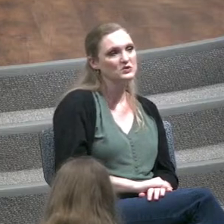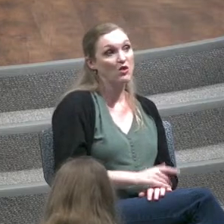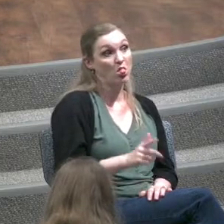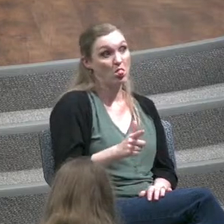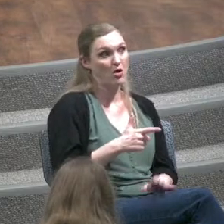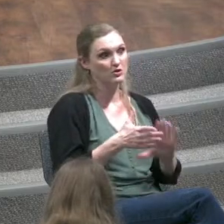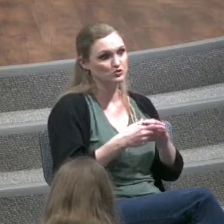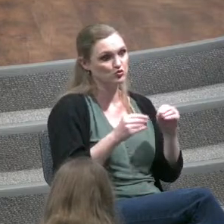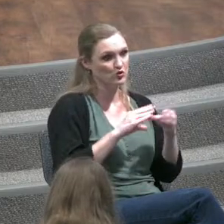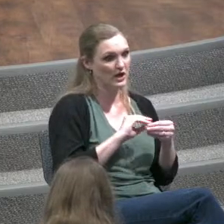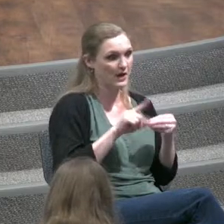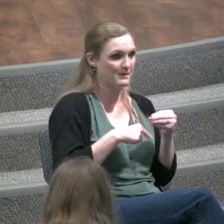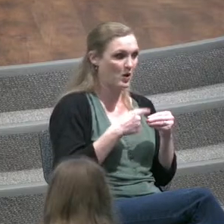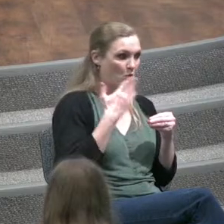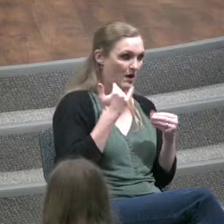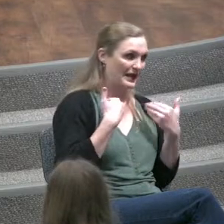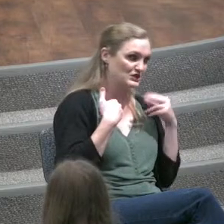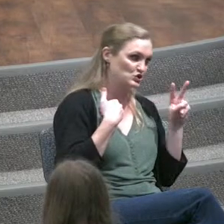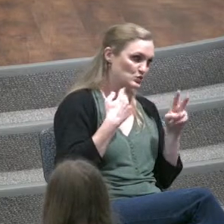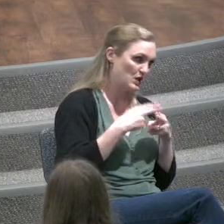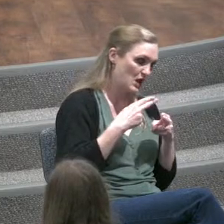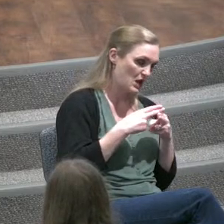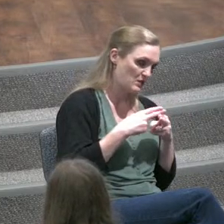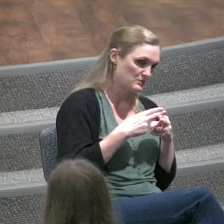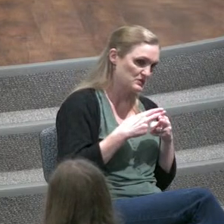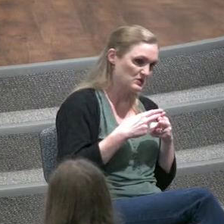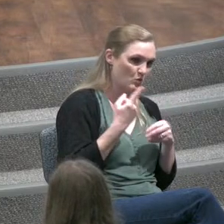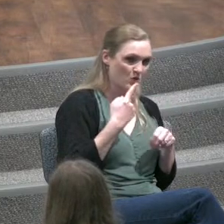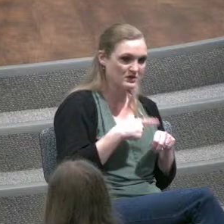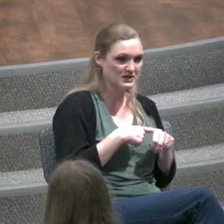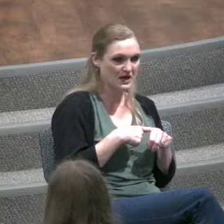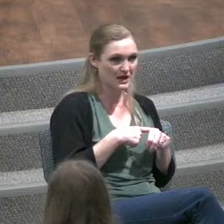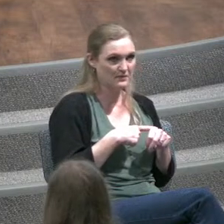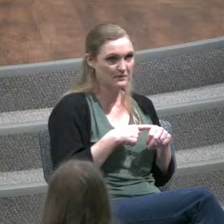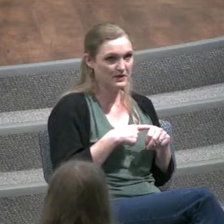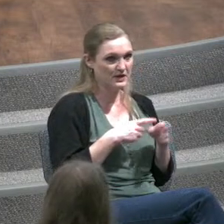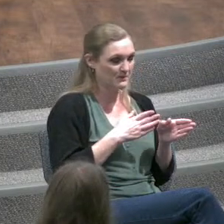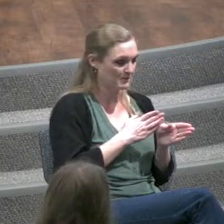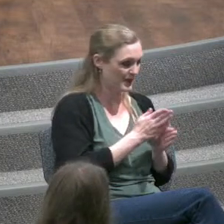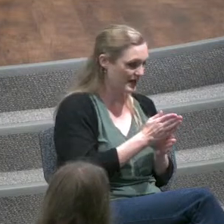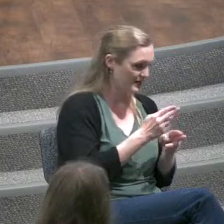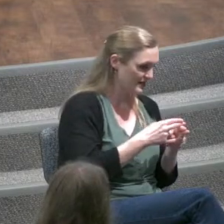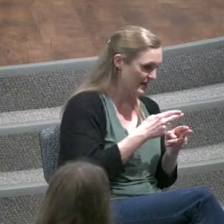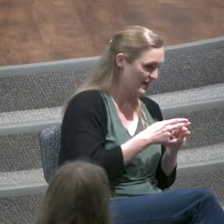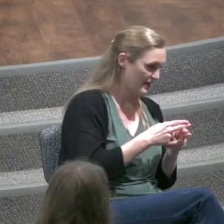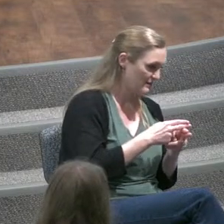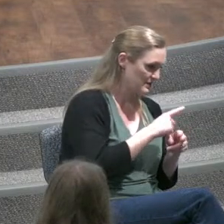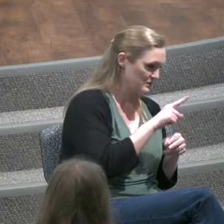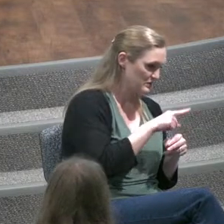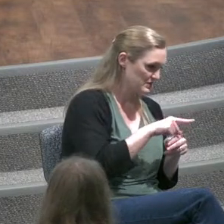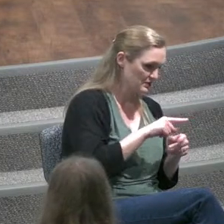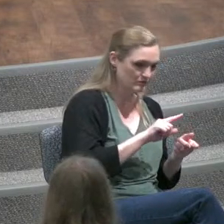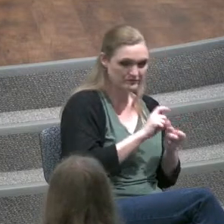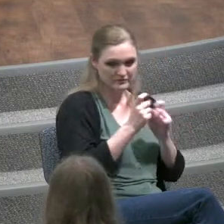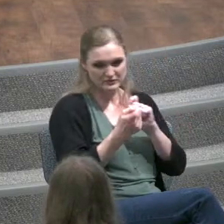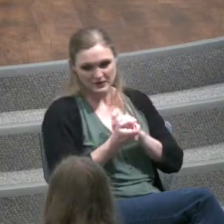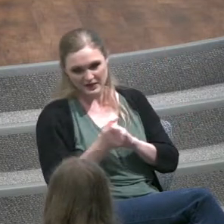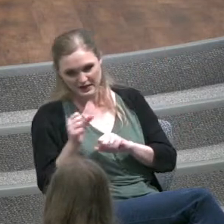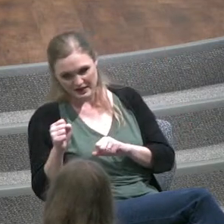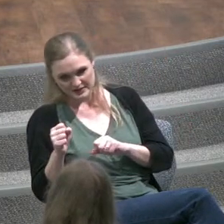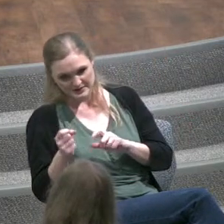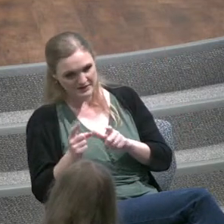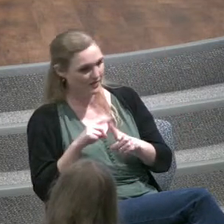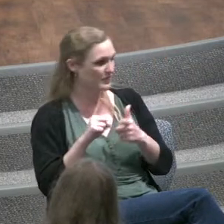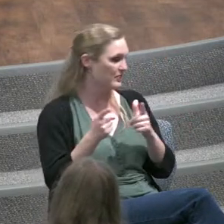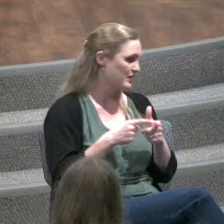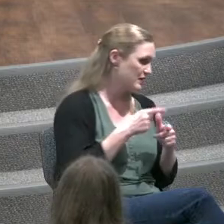long story about why it's known as both names. At one point, it was known as Zippori as the primary name. Then it was known as Sepphoris. Then it's back